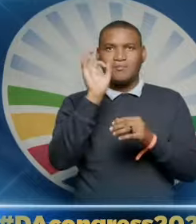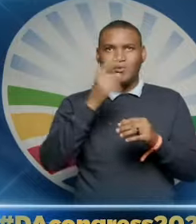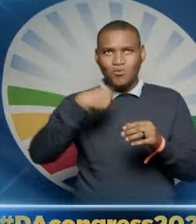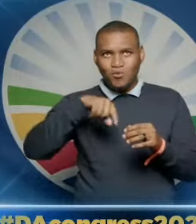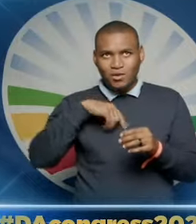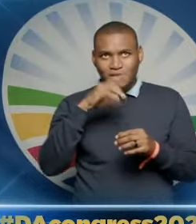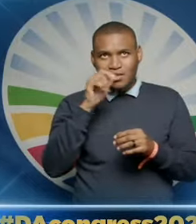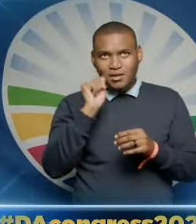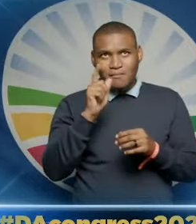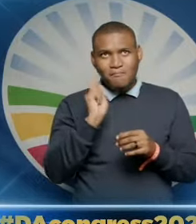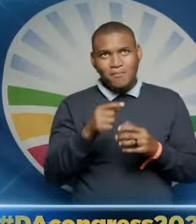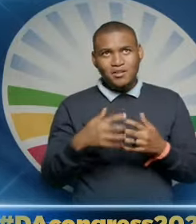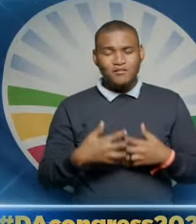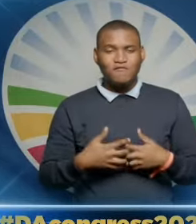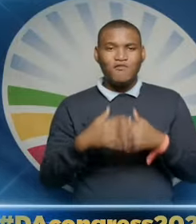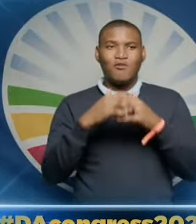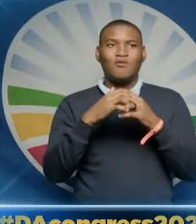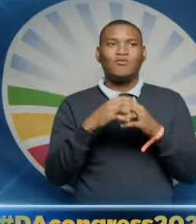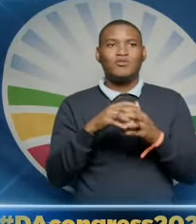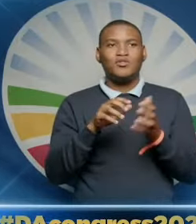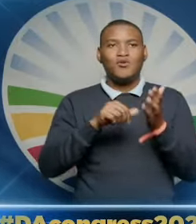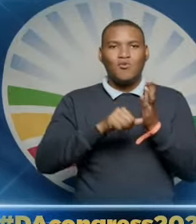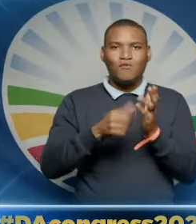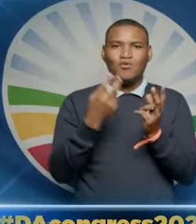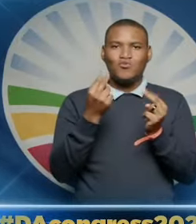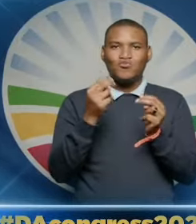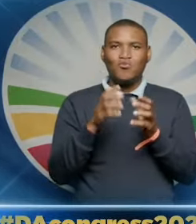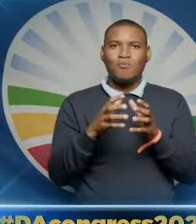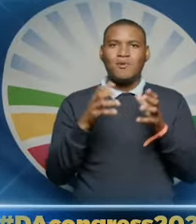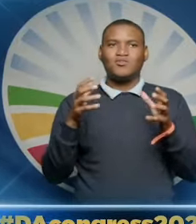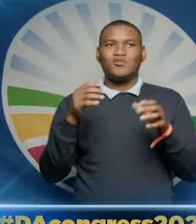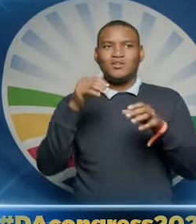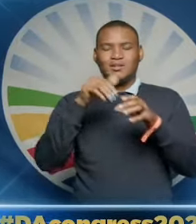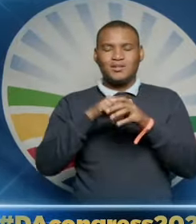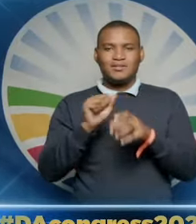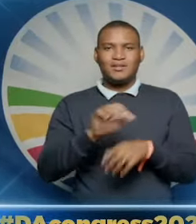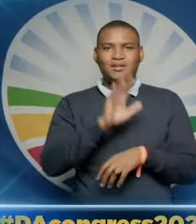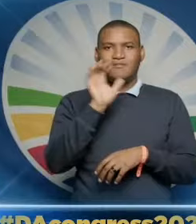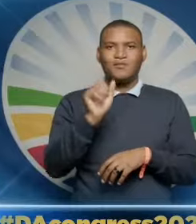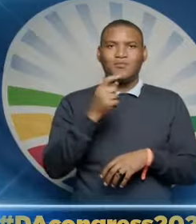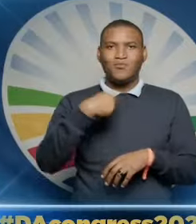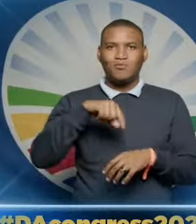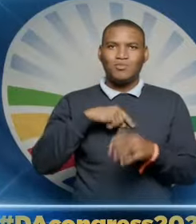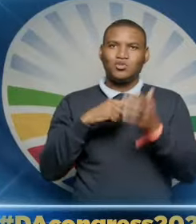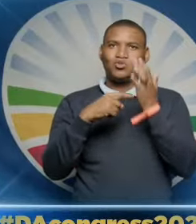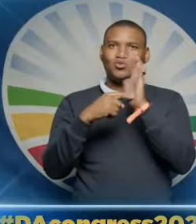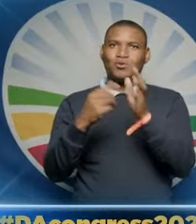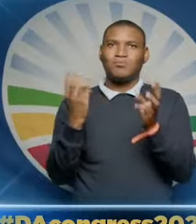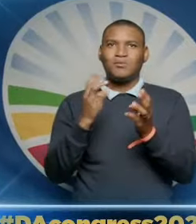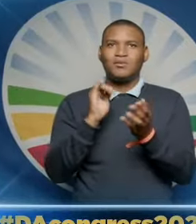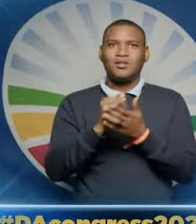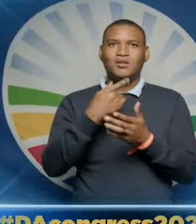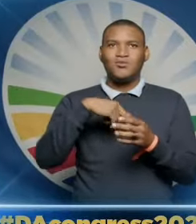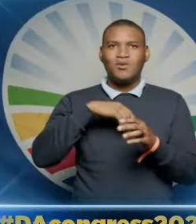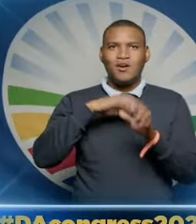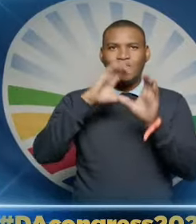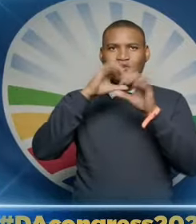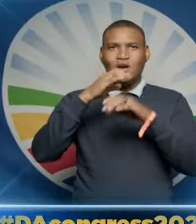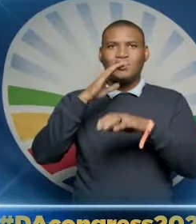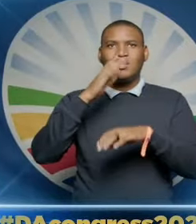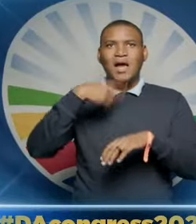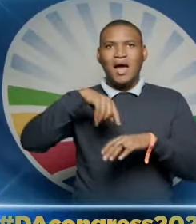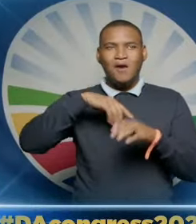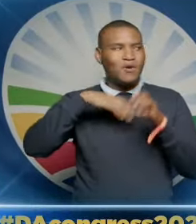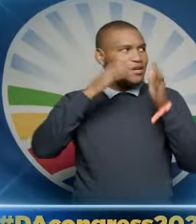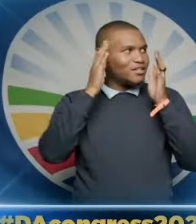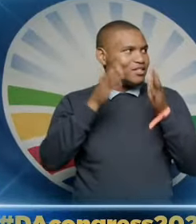DA, must form the core of a new majority in South Africa. We must show people that we're focusing our